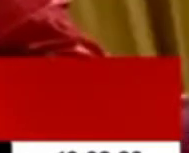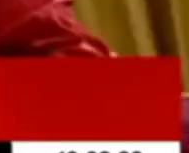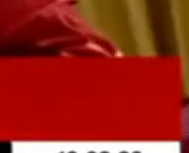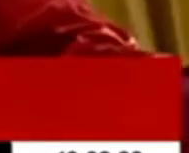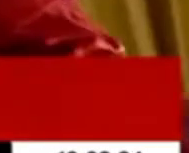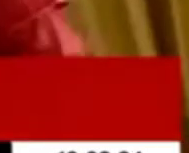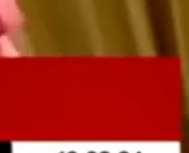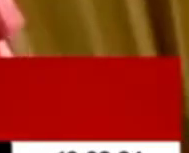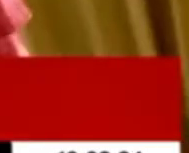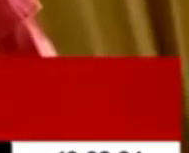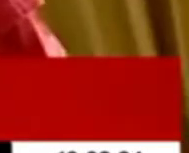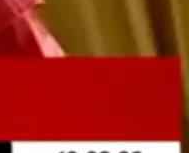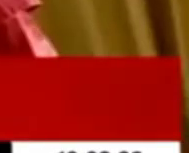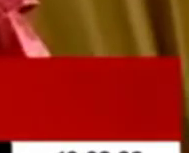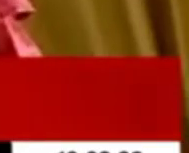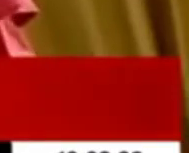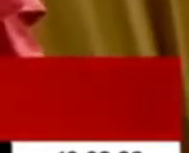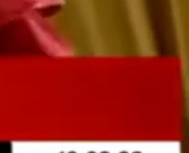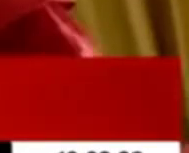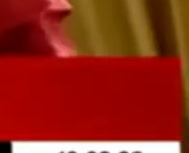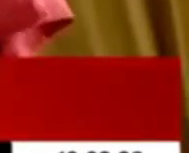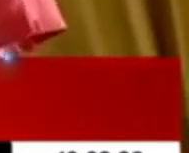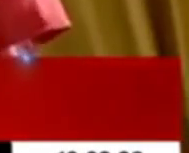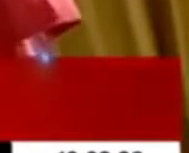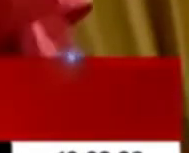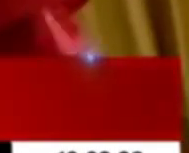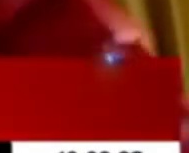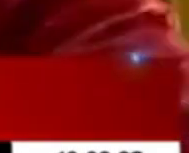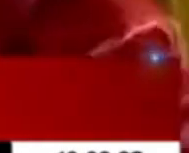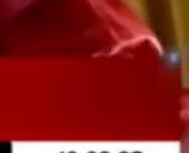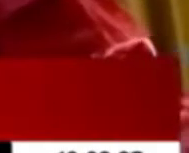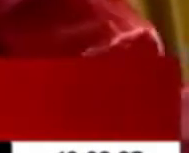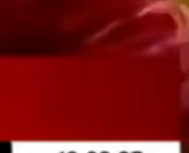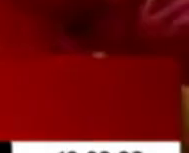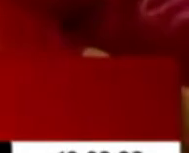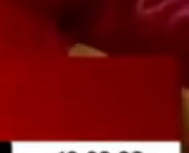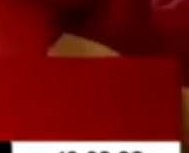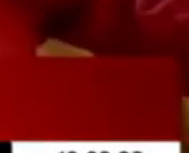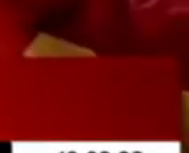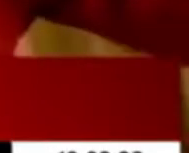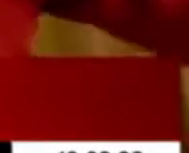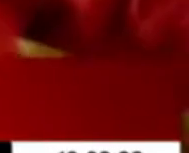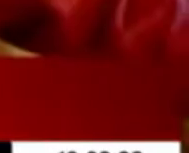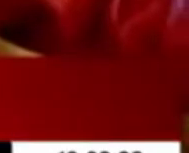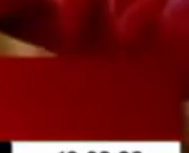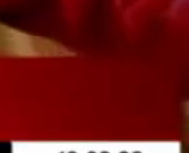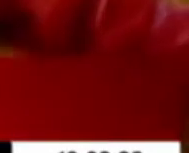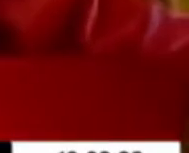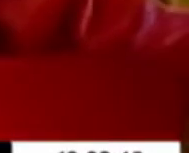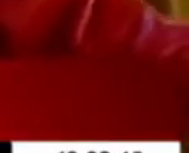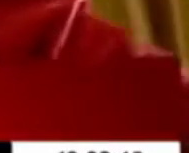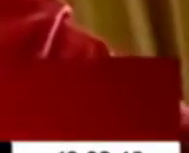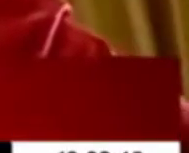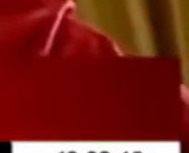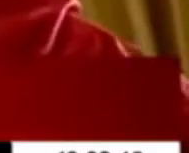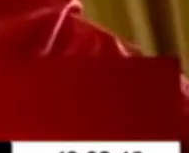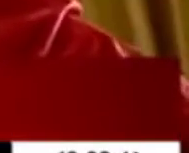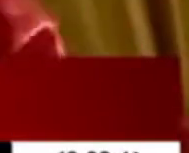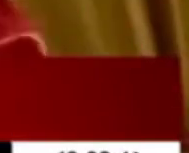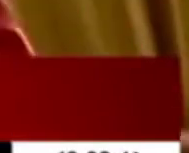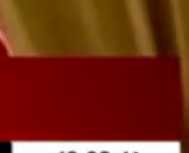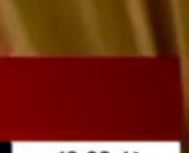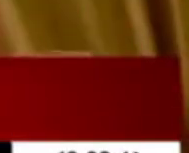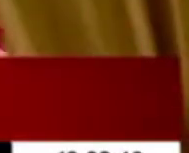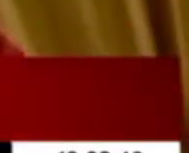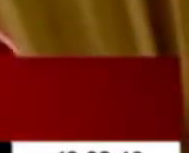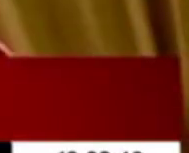yourself absolute immunity. Come on, do me a favor too. Give me, the president, also the same judicial absolute immunity that you gave yourselves. That